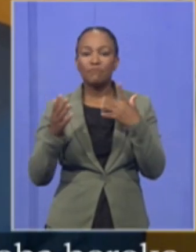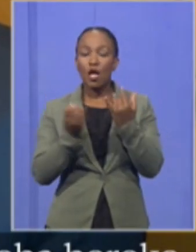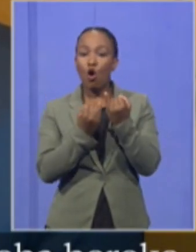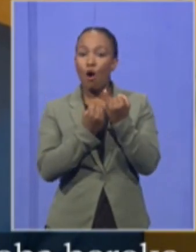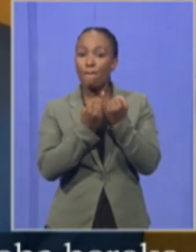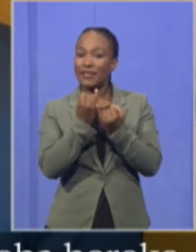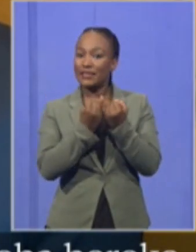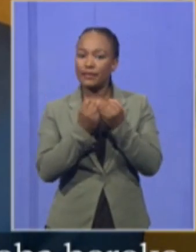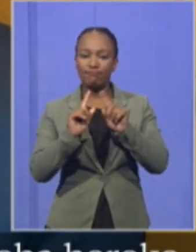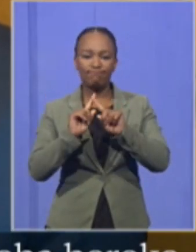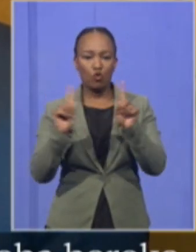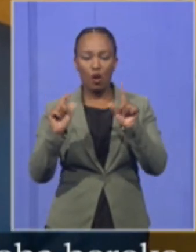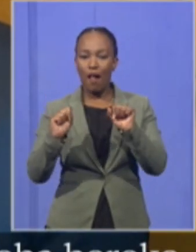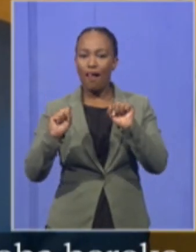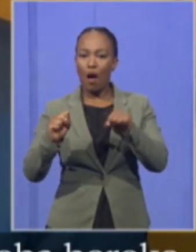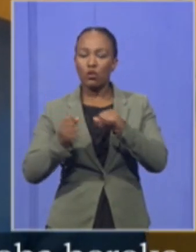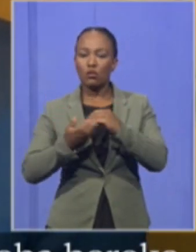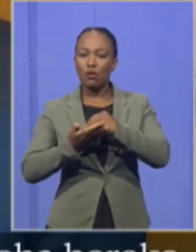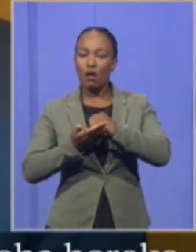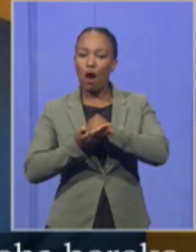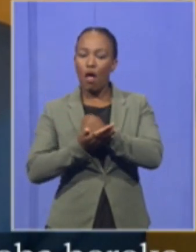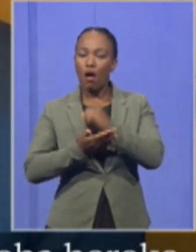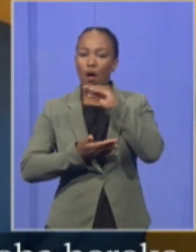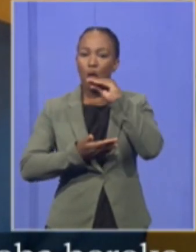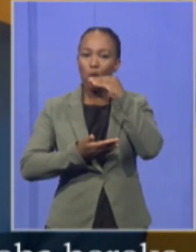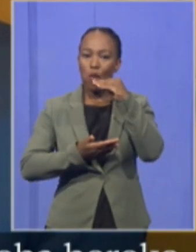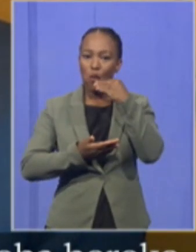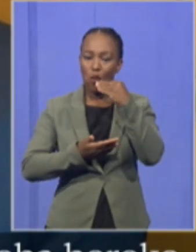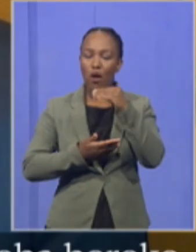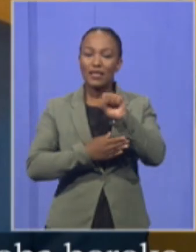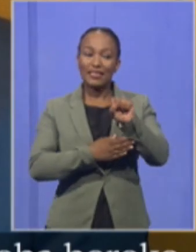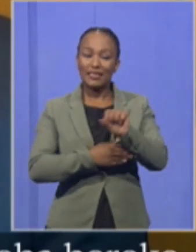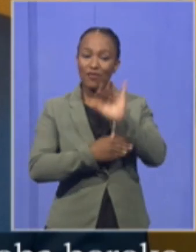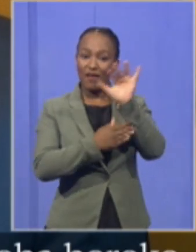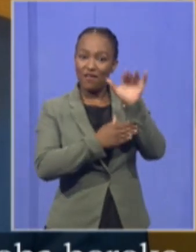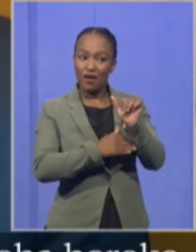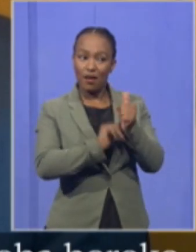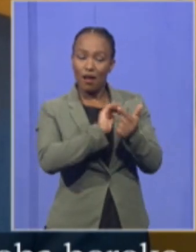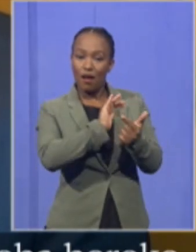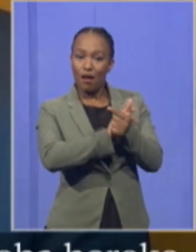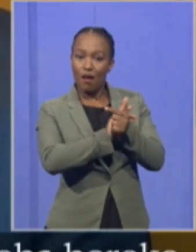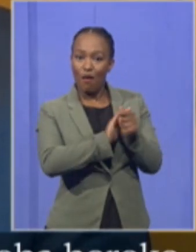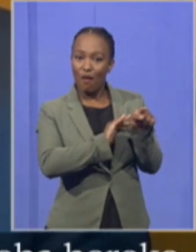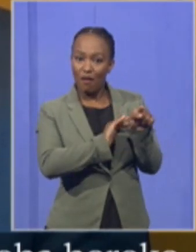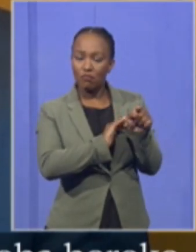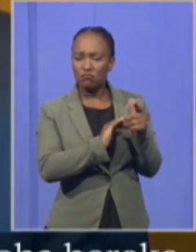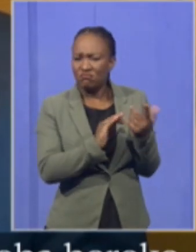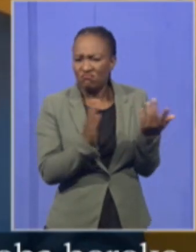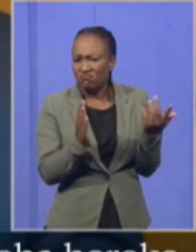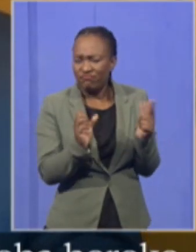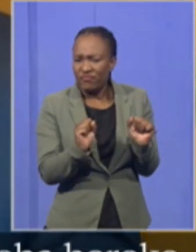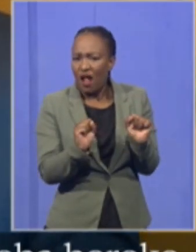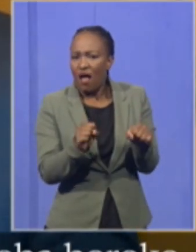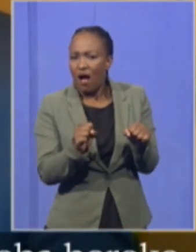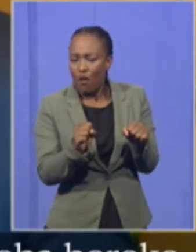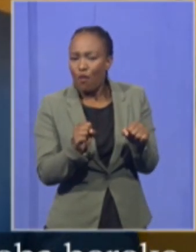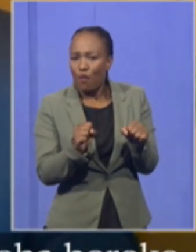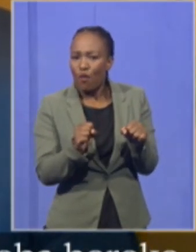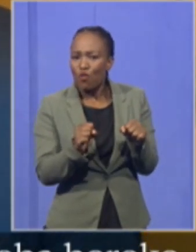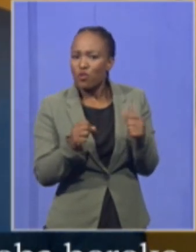So during competition, it is banned. But now in South Africa, the South African law also allows you to